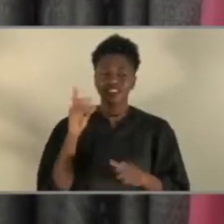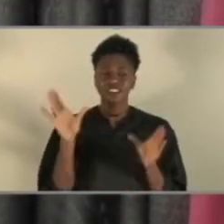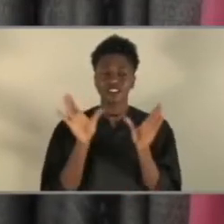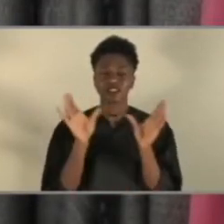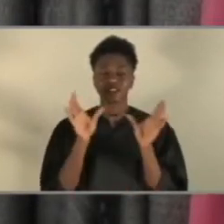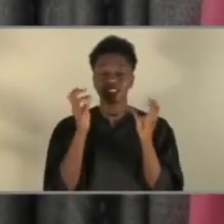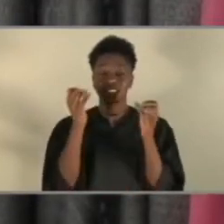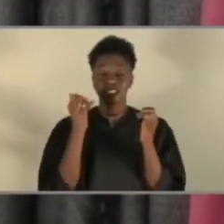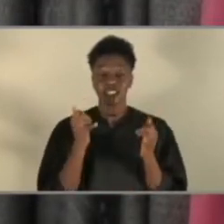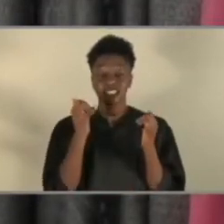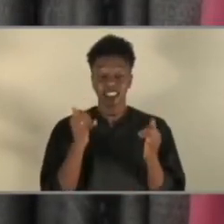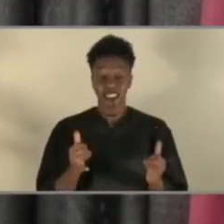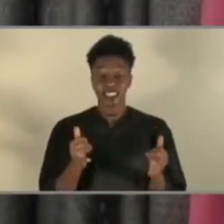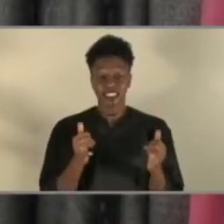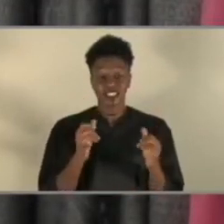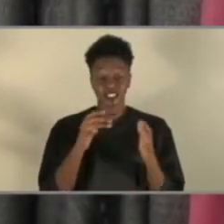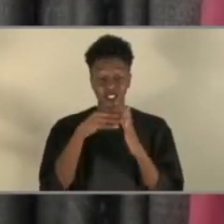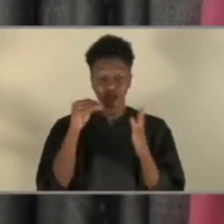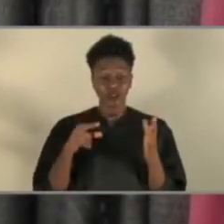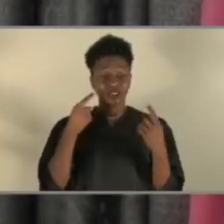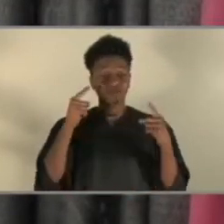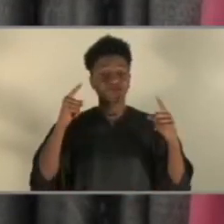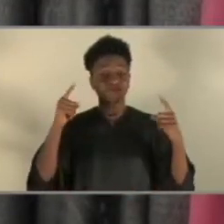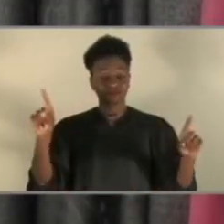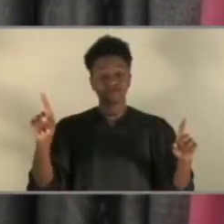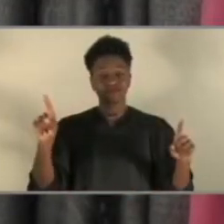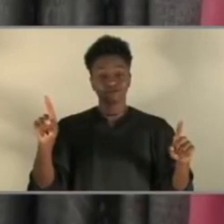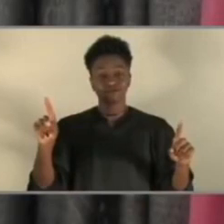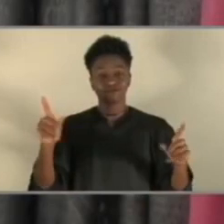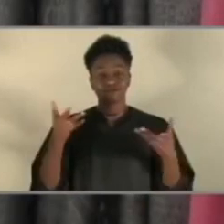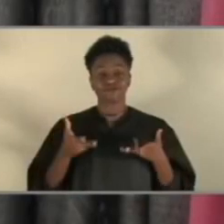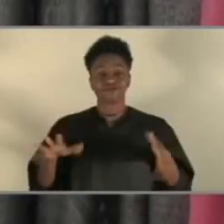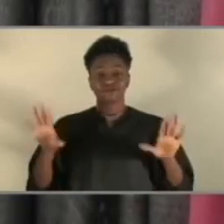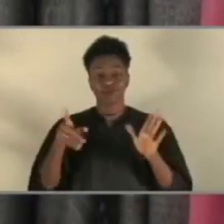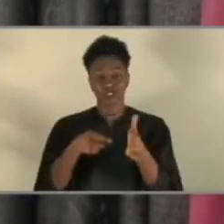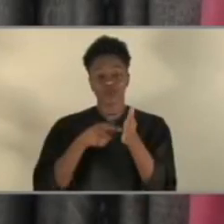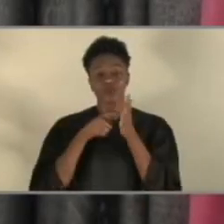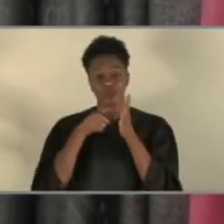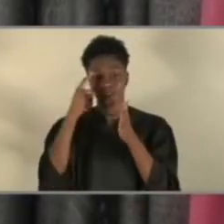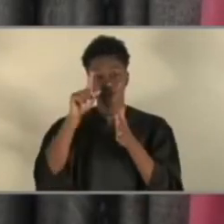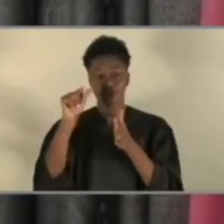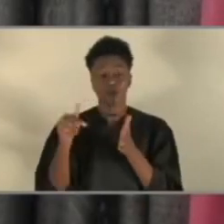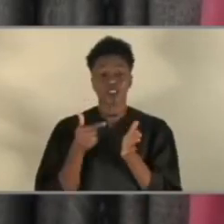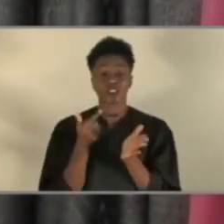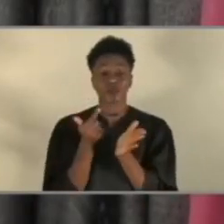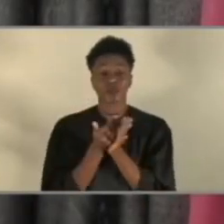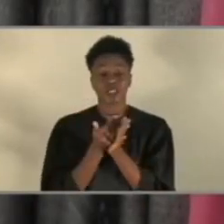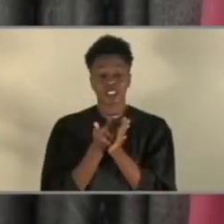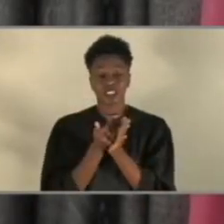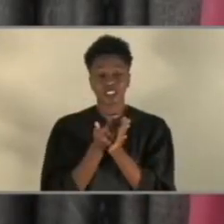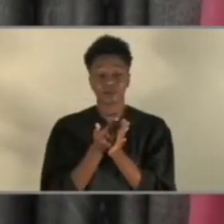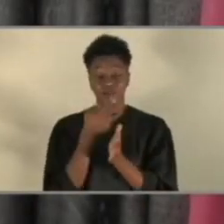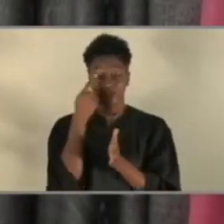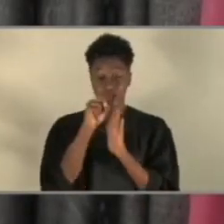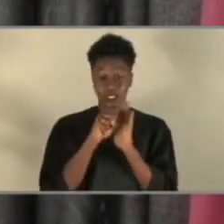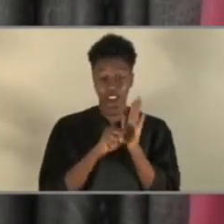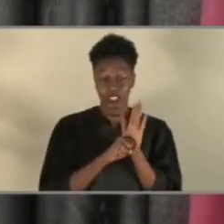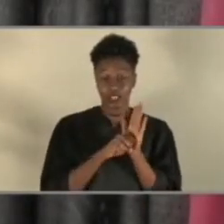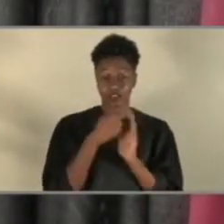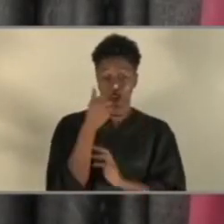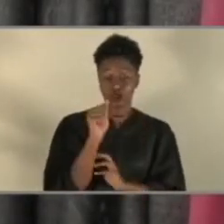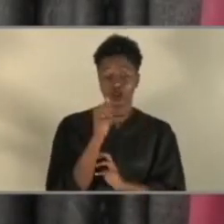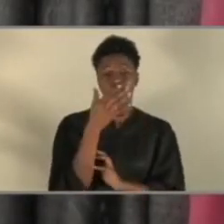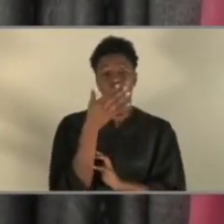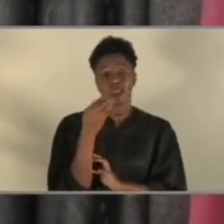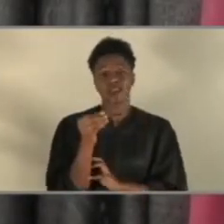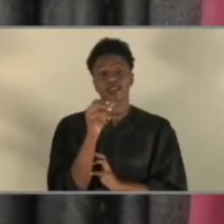distinguished students have successfully completed the requirements for graduation for the state of Georgia and the